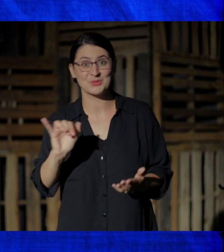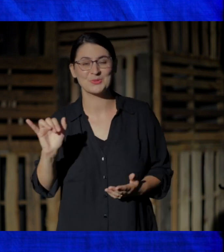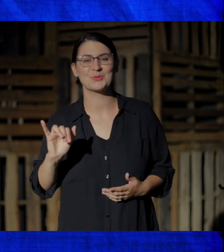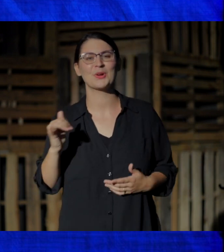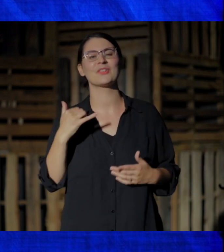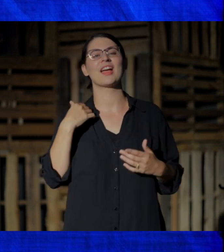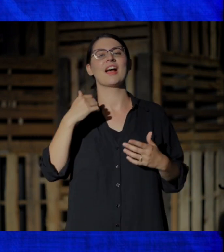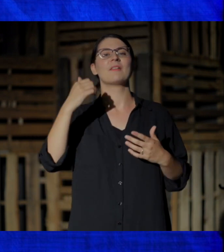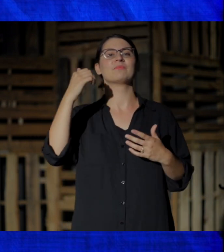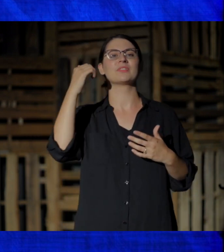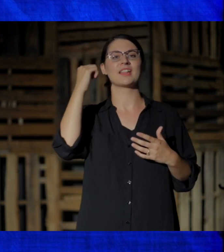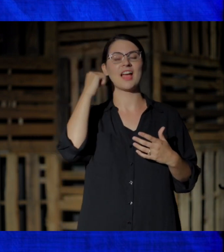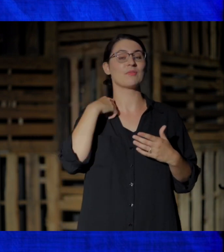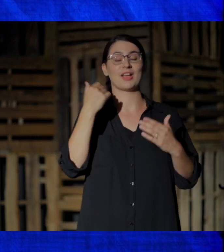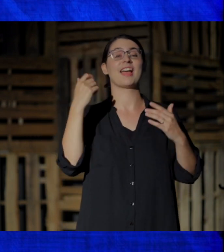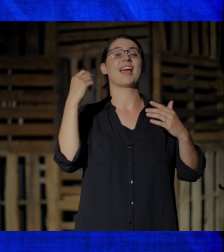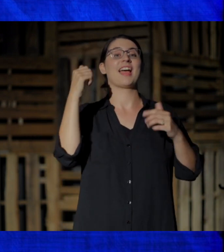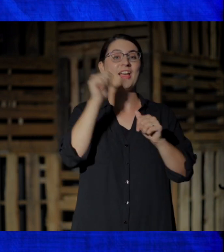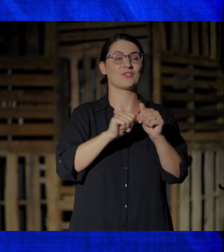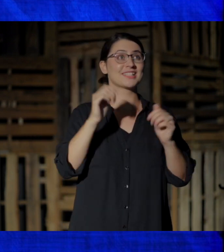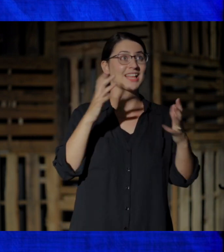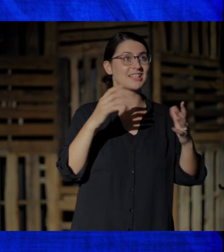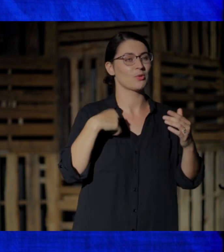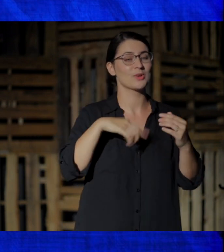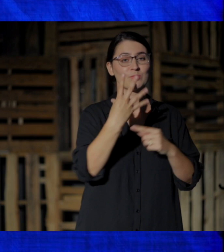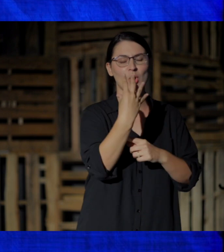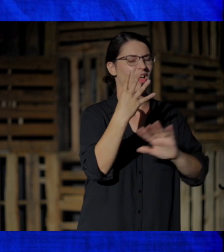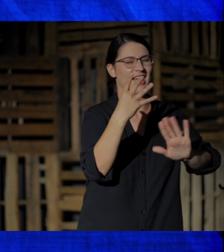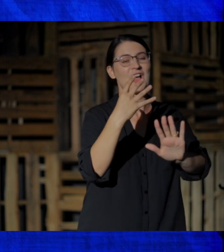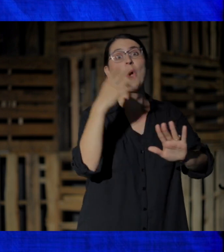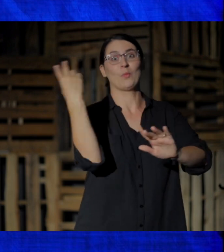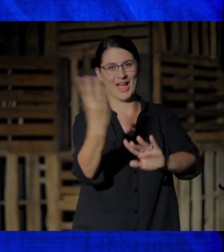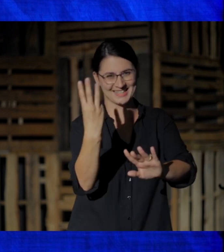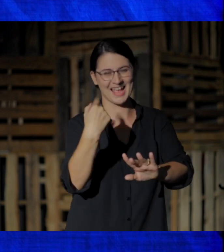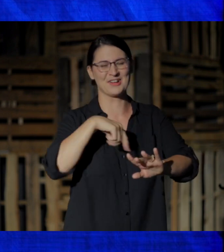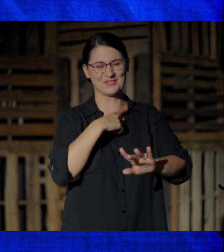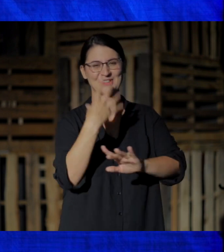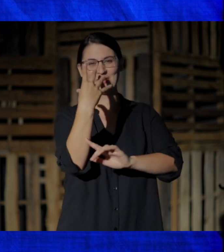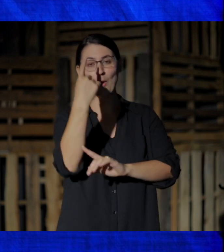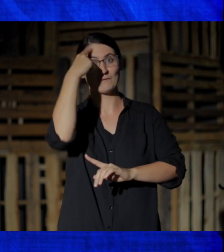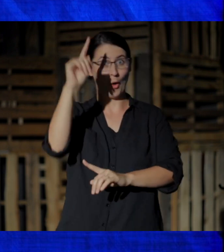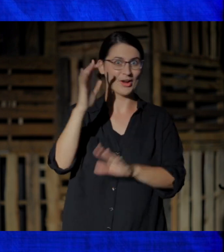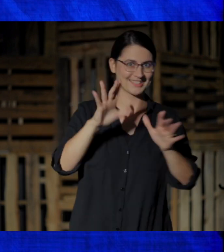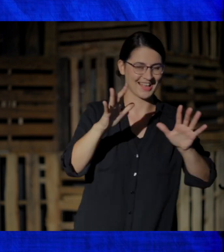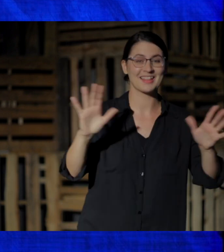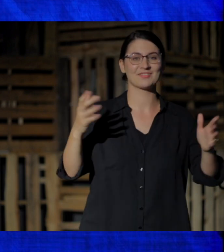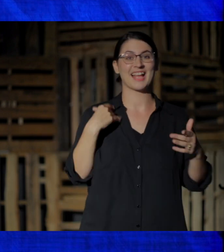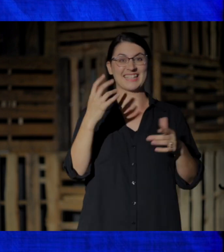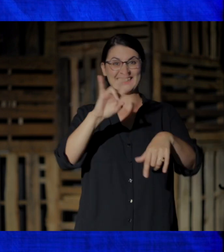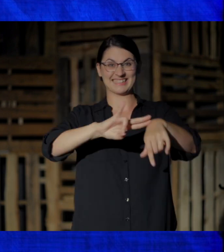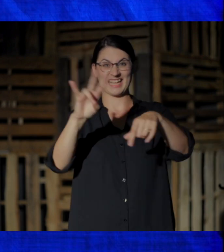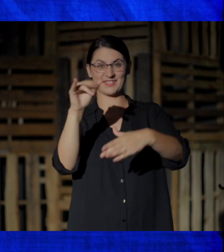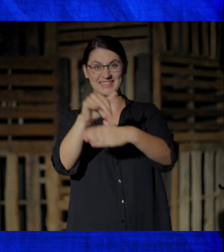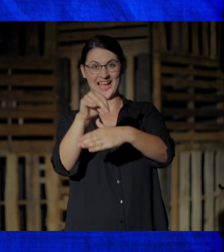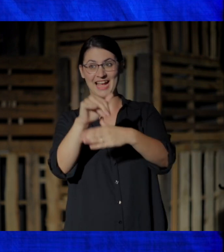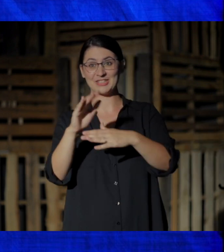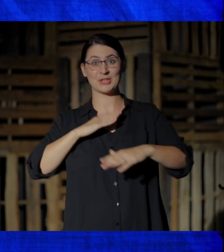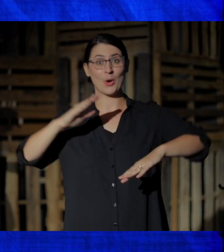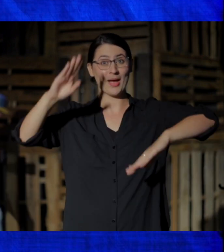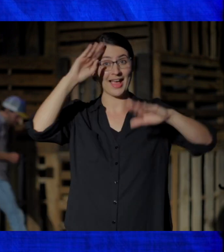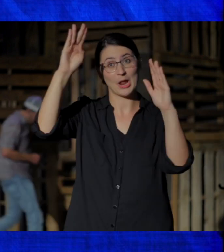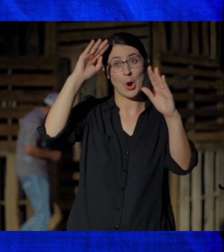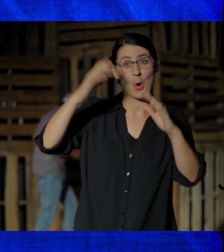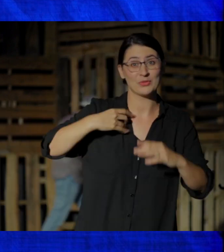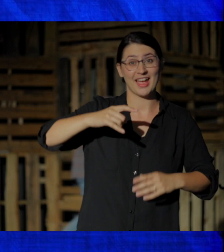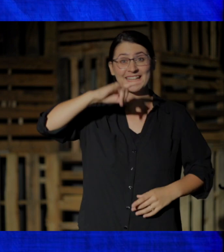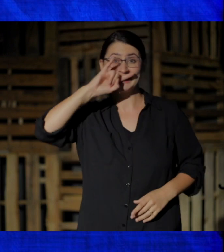every Sunday on every Wednesday. We record our Sunday on Wednesday at 7 o'clock at night. And so, hey, to those over in the kid